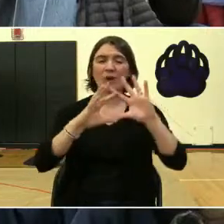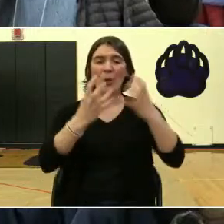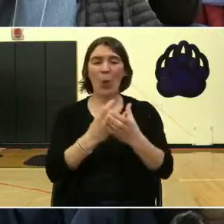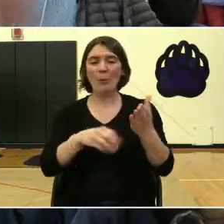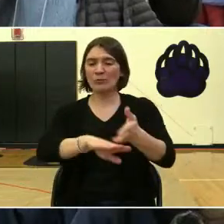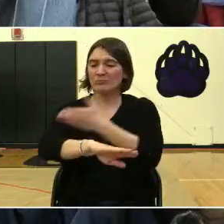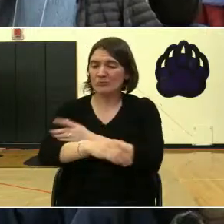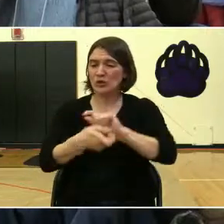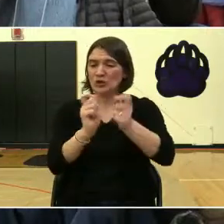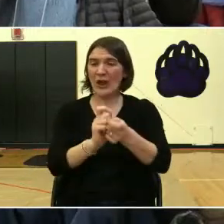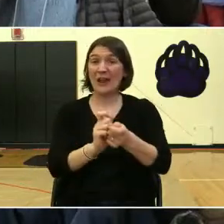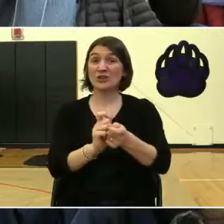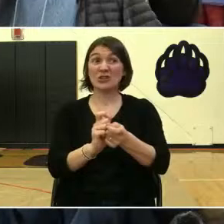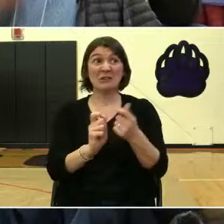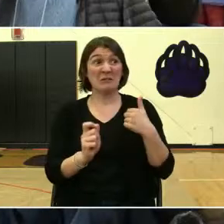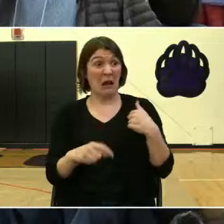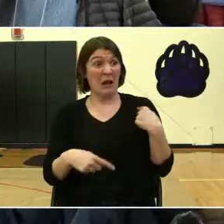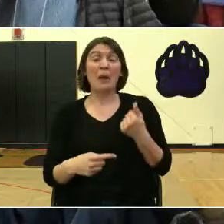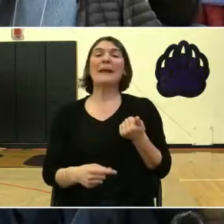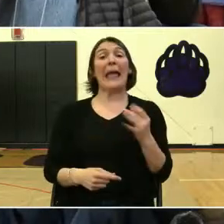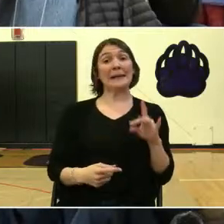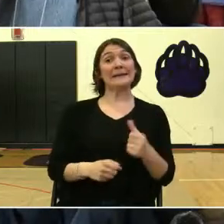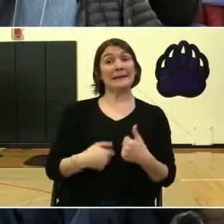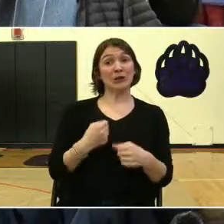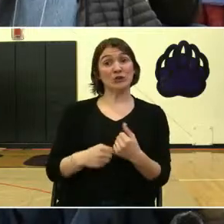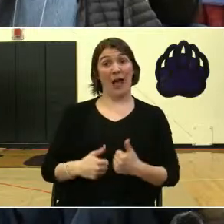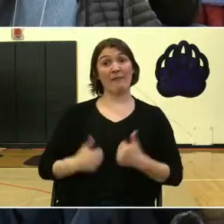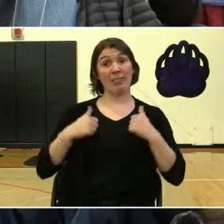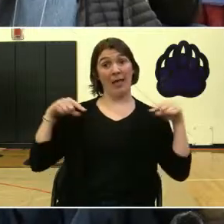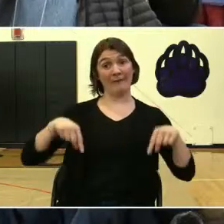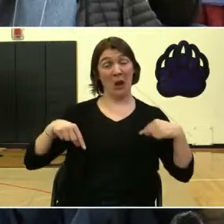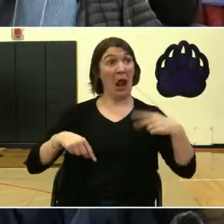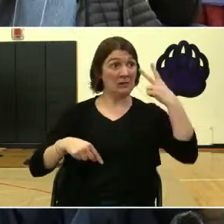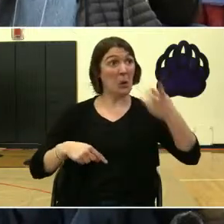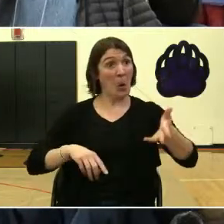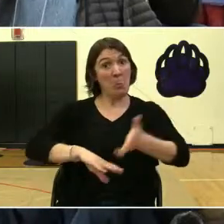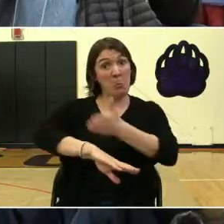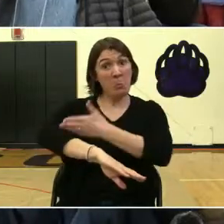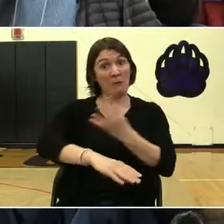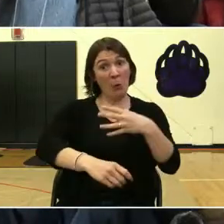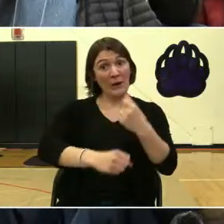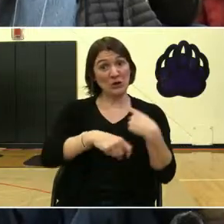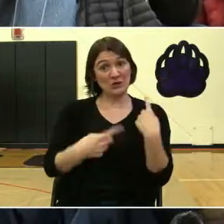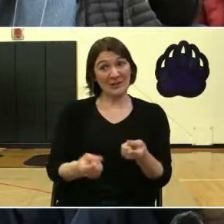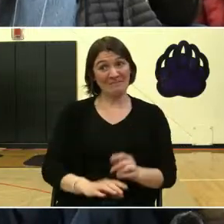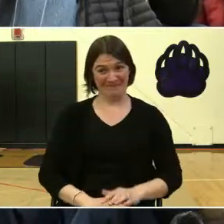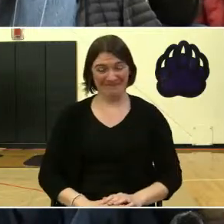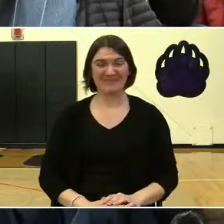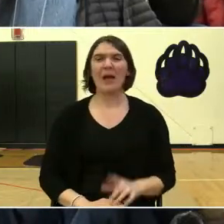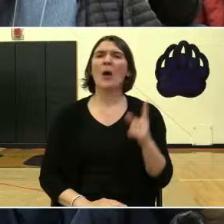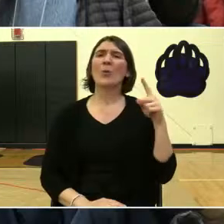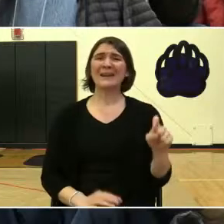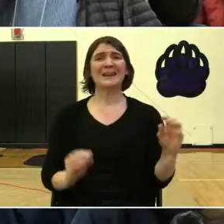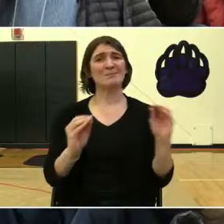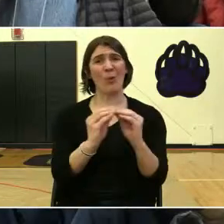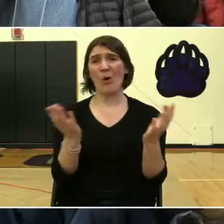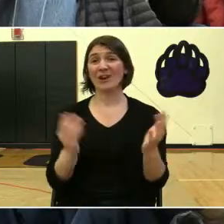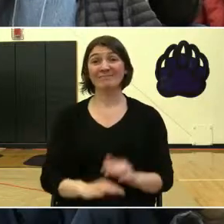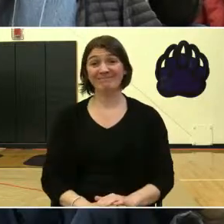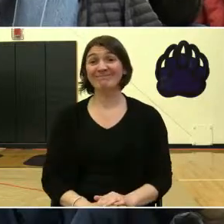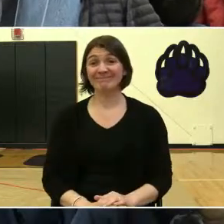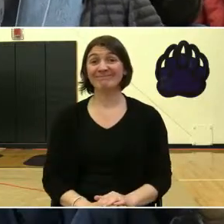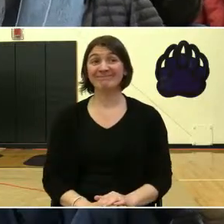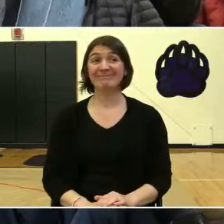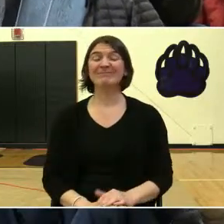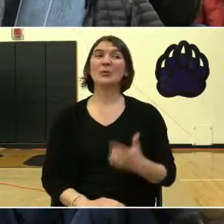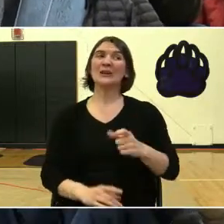the 18 years that I've been alive and living in this town um but I think we need more um